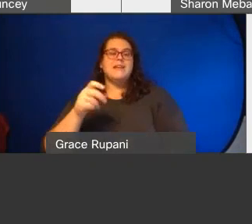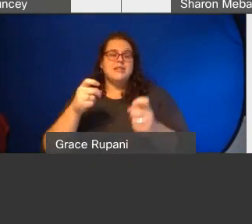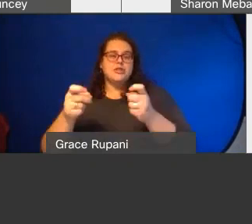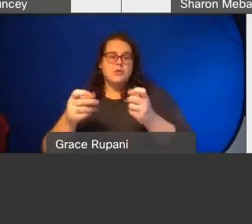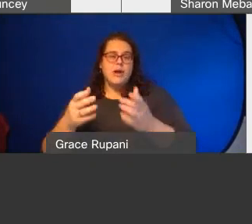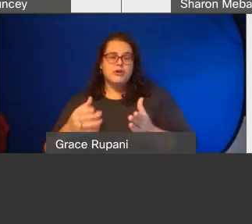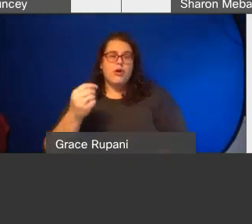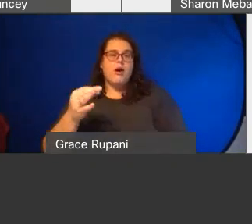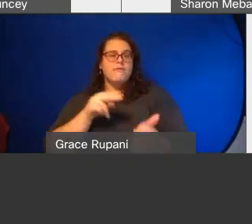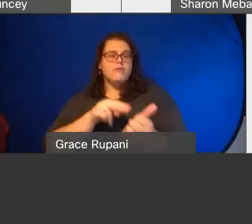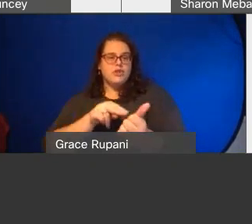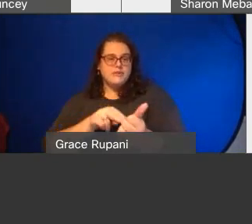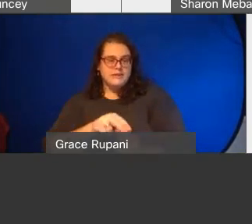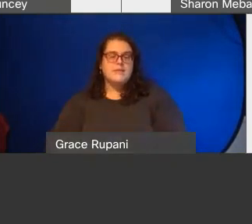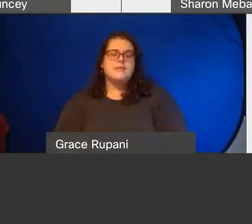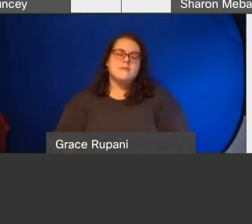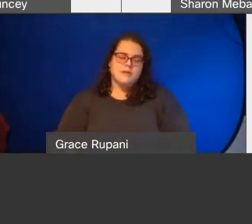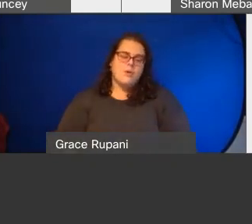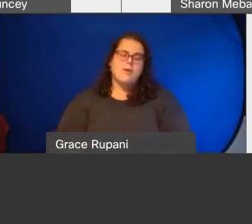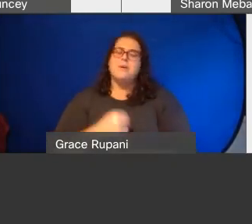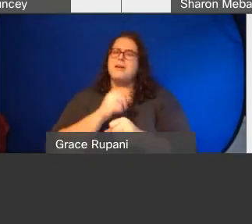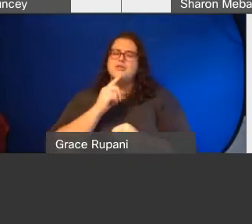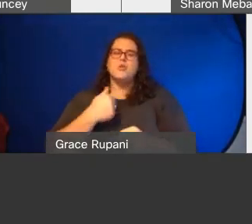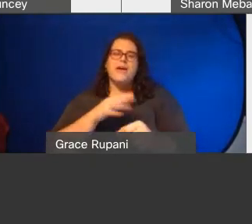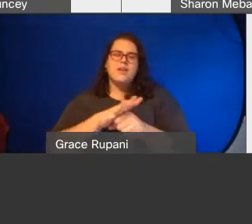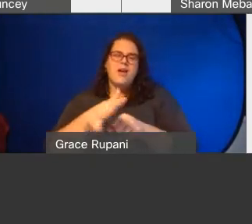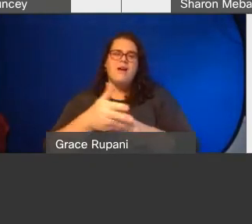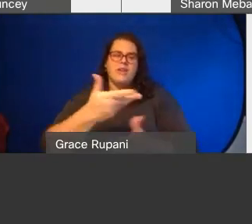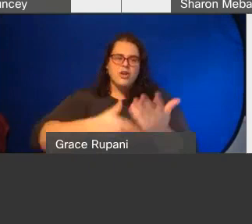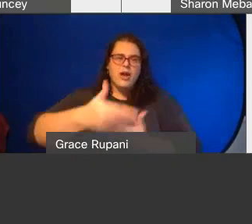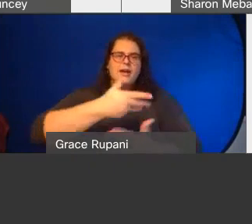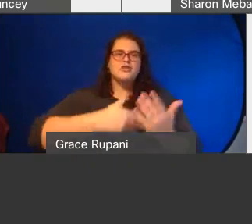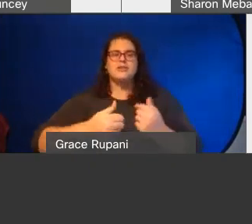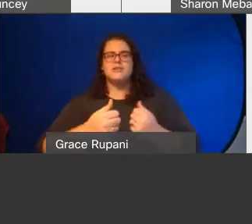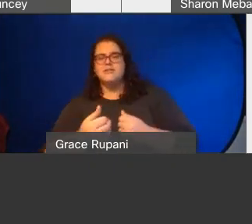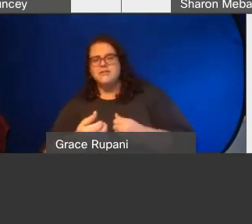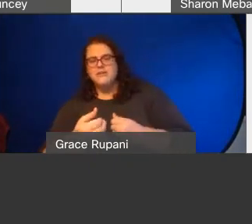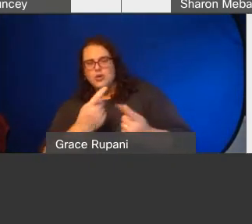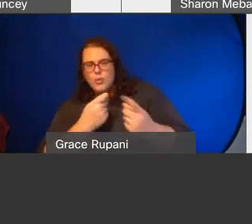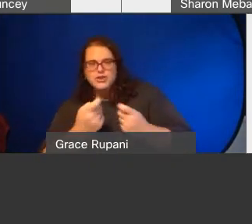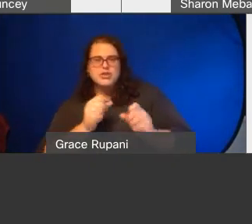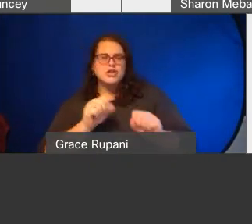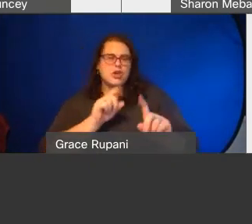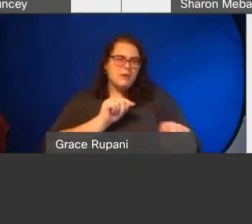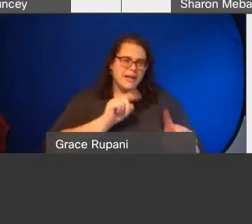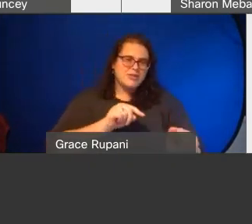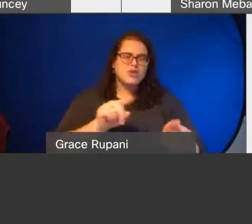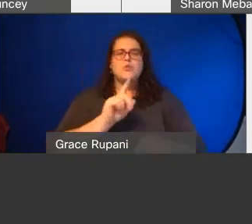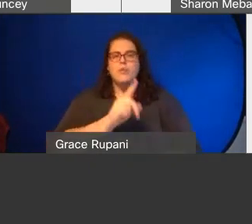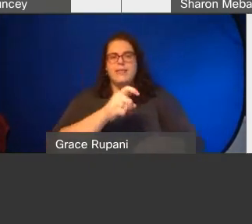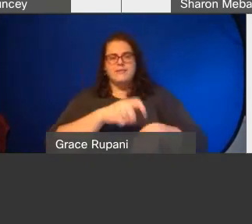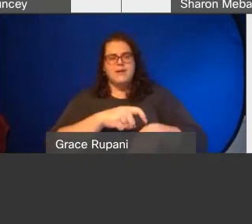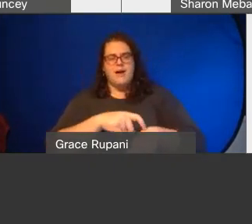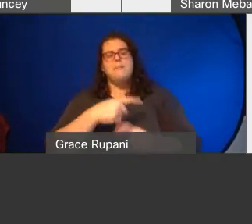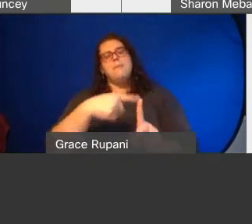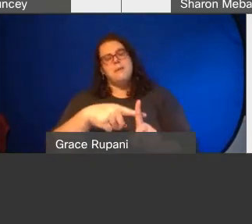we want to make sure that we have enough interaction and questions that can be answered as they come up. And we also just need to modify the presentation slightly